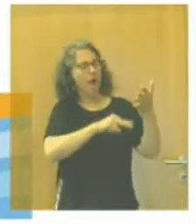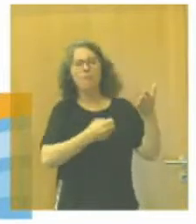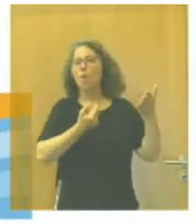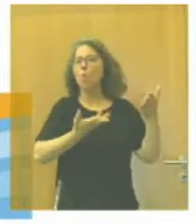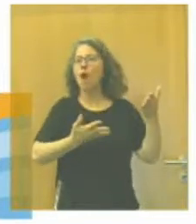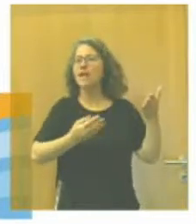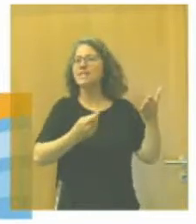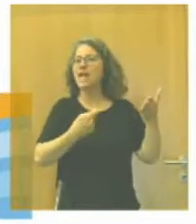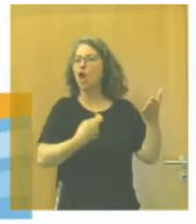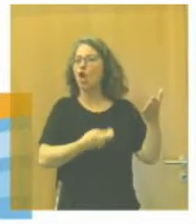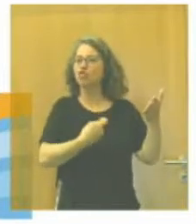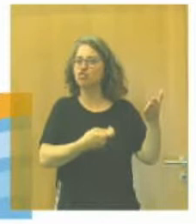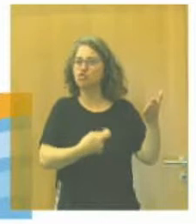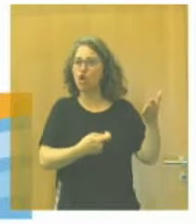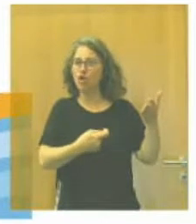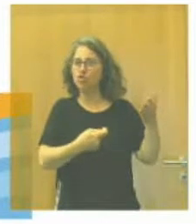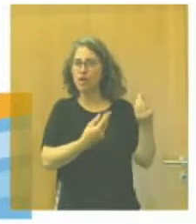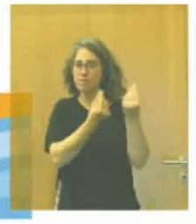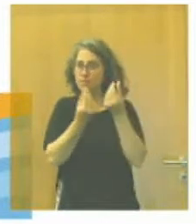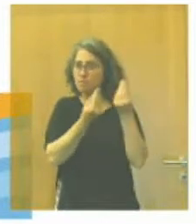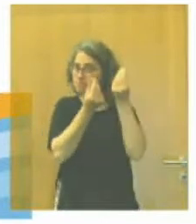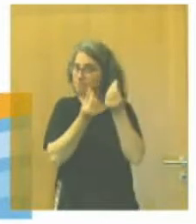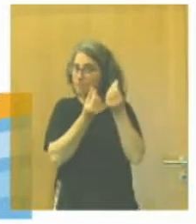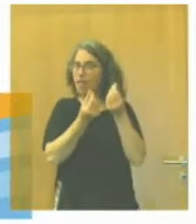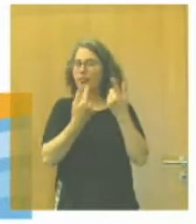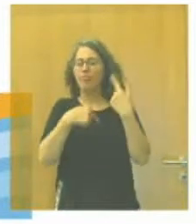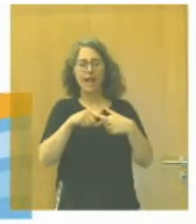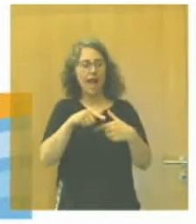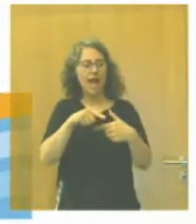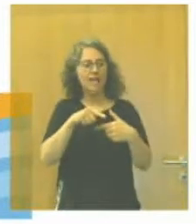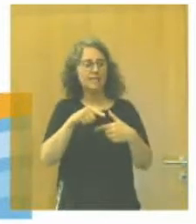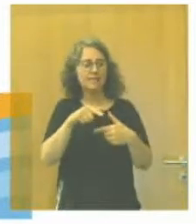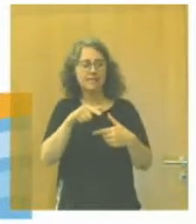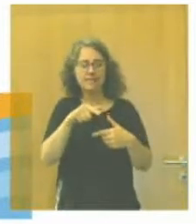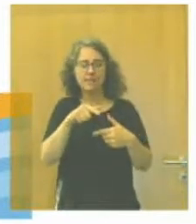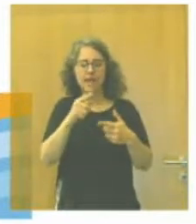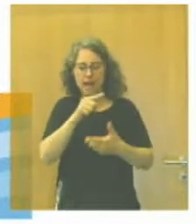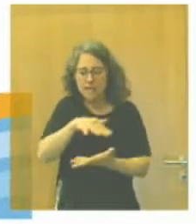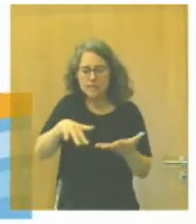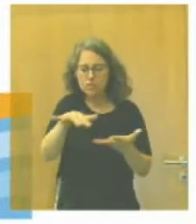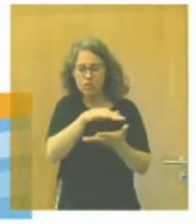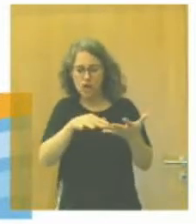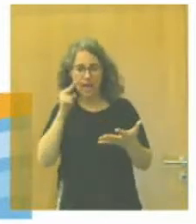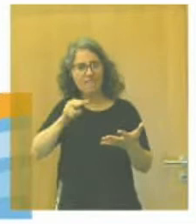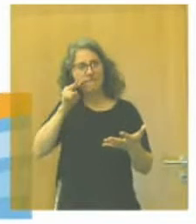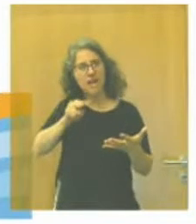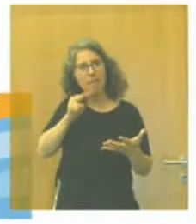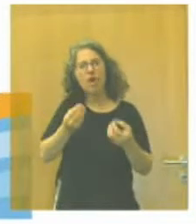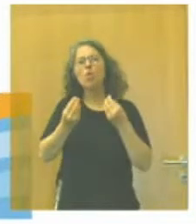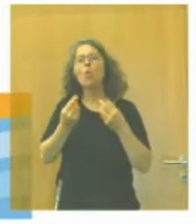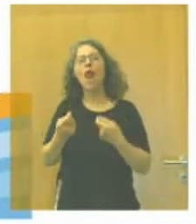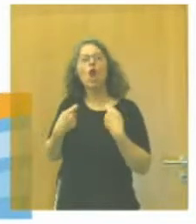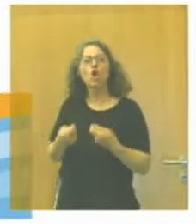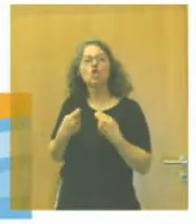monetary terms of the conditions that we're looking at, and what is the cost and the benefits of